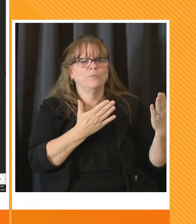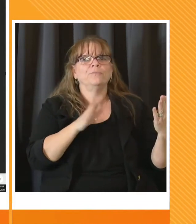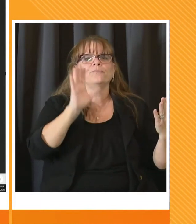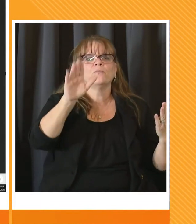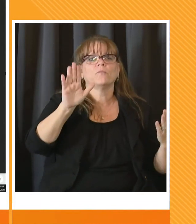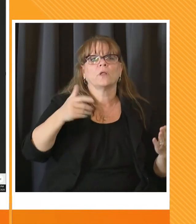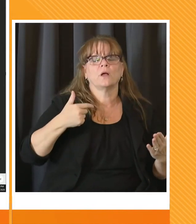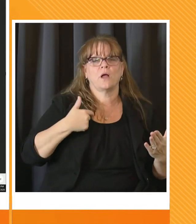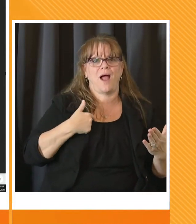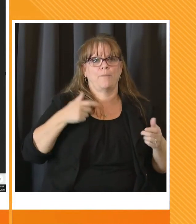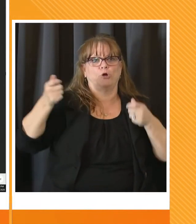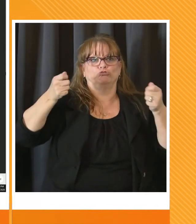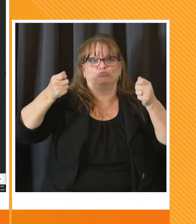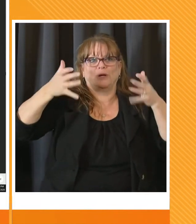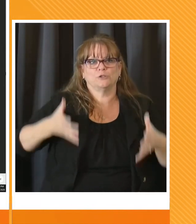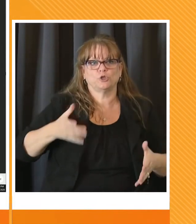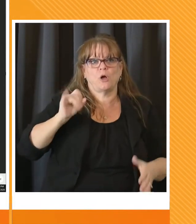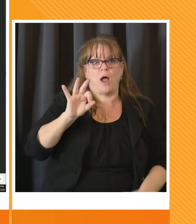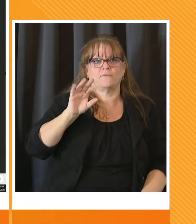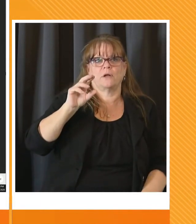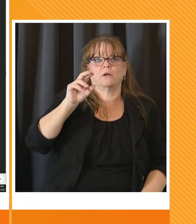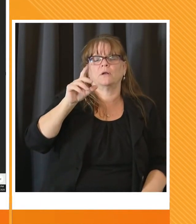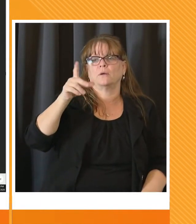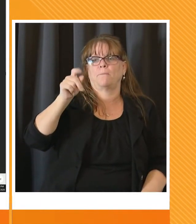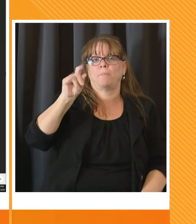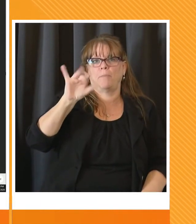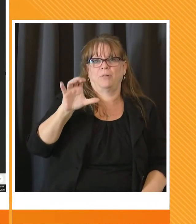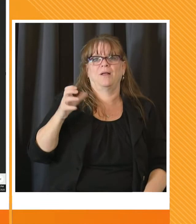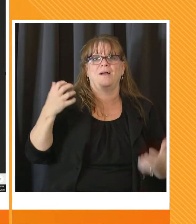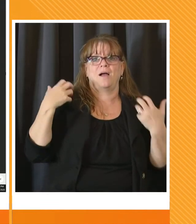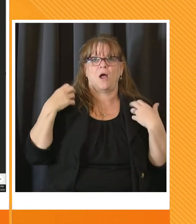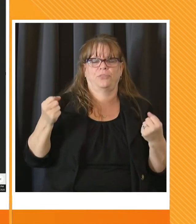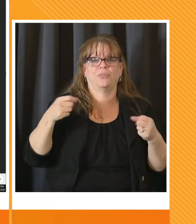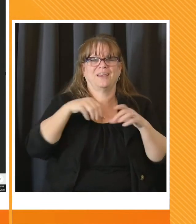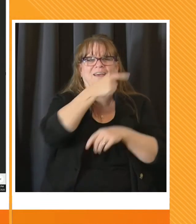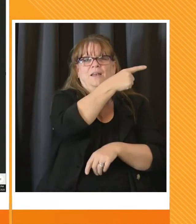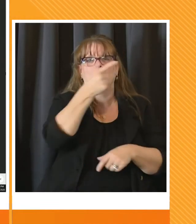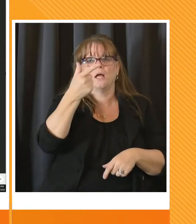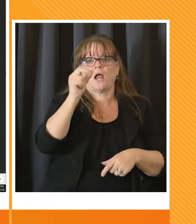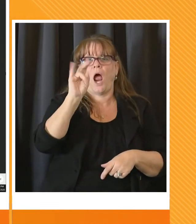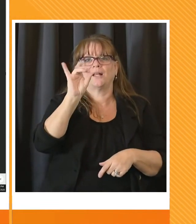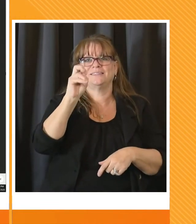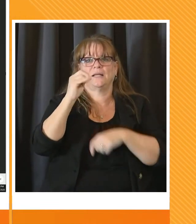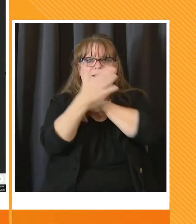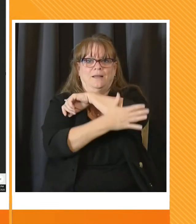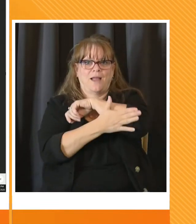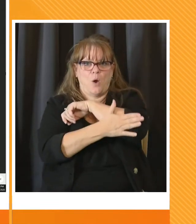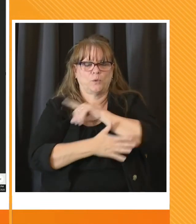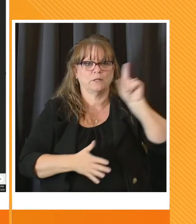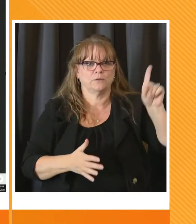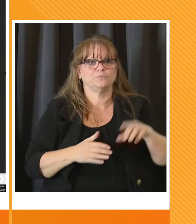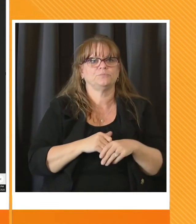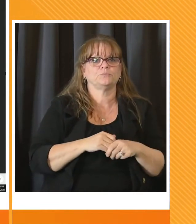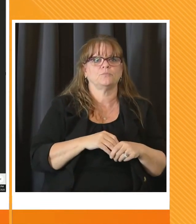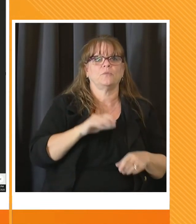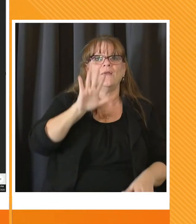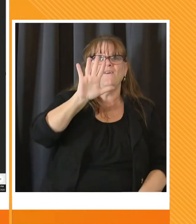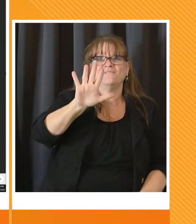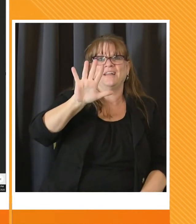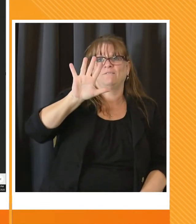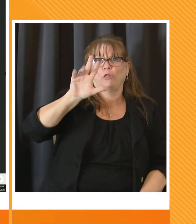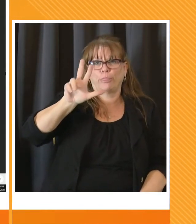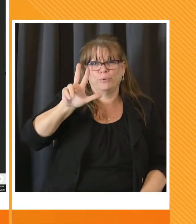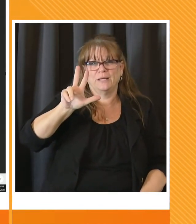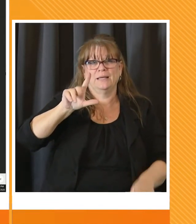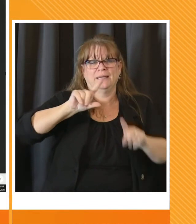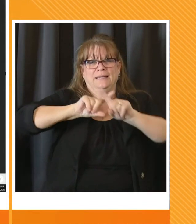Colorado. And I represent 53 of my colleagues around the state who lead our local public health